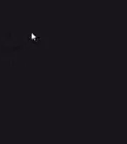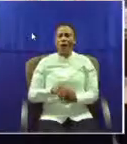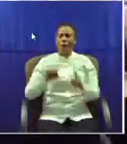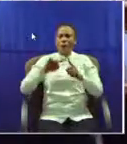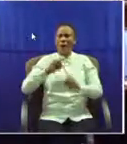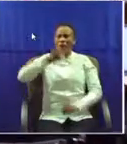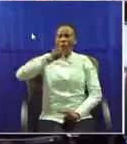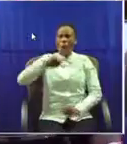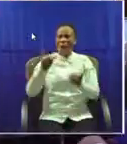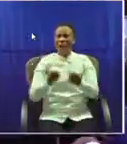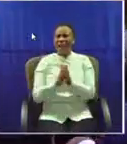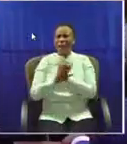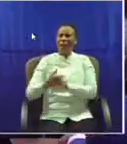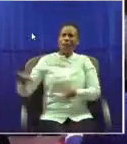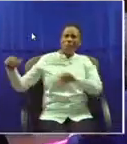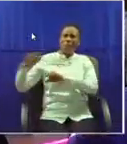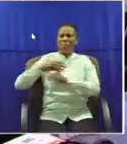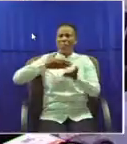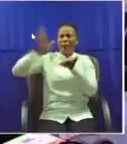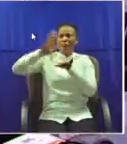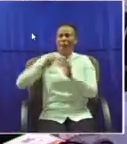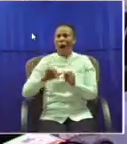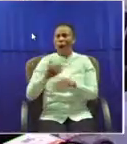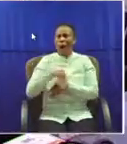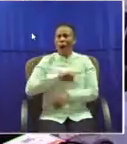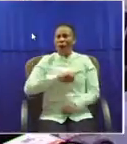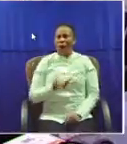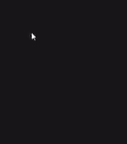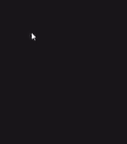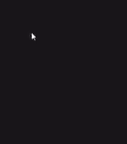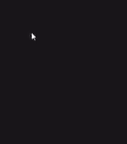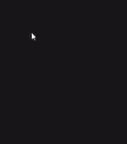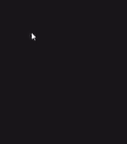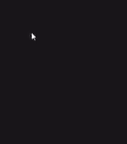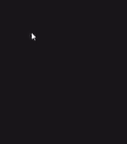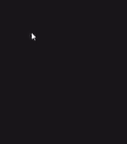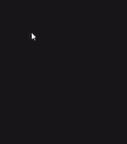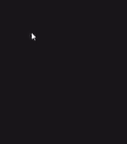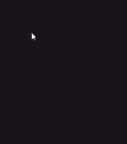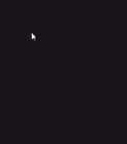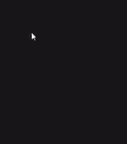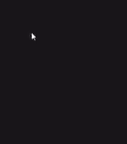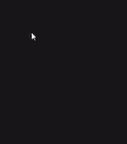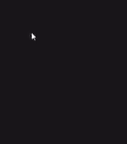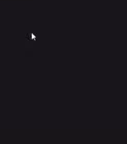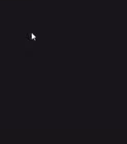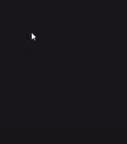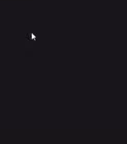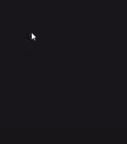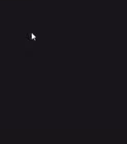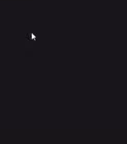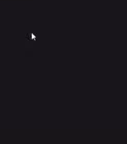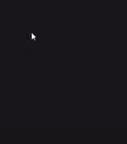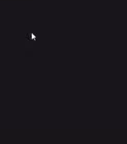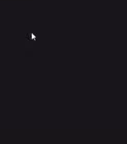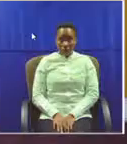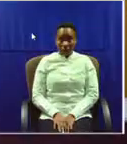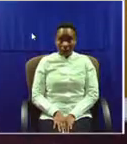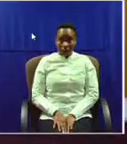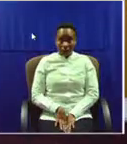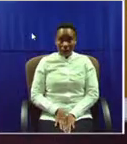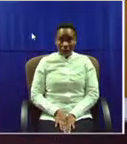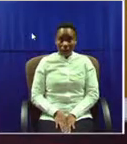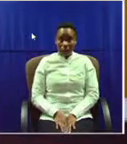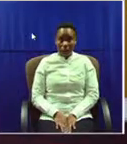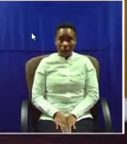very important issues. Why are you coming out? On the virtual platform, we are not recognized. Let me just